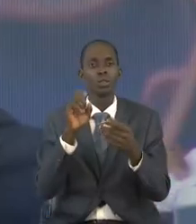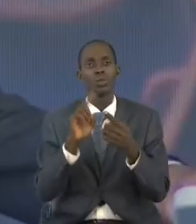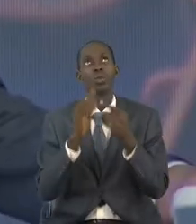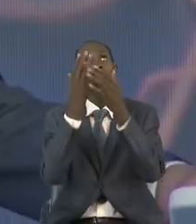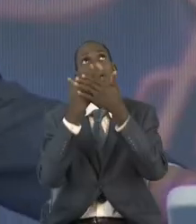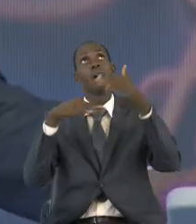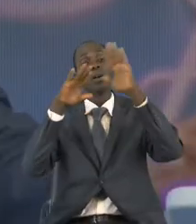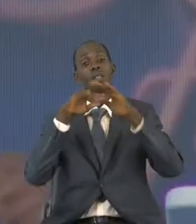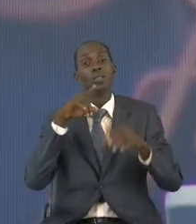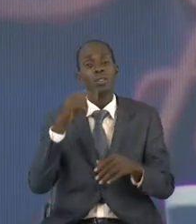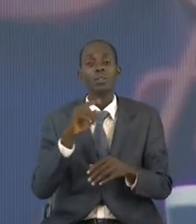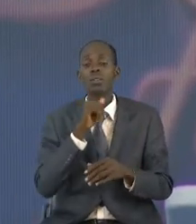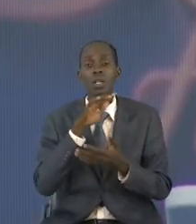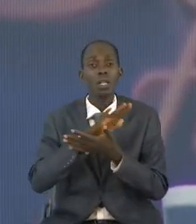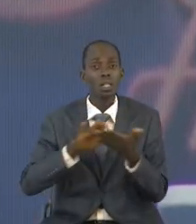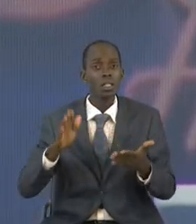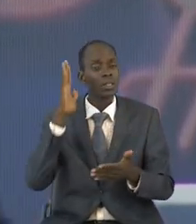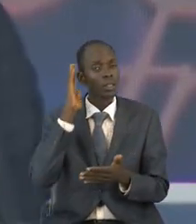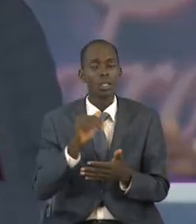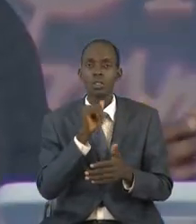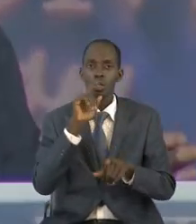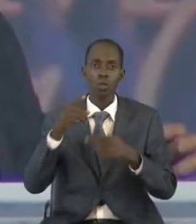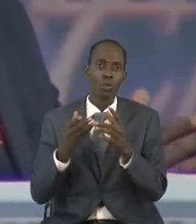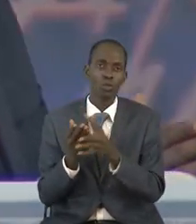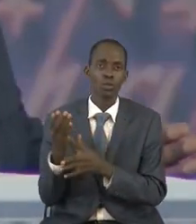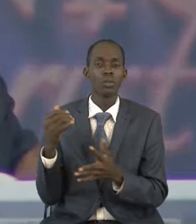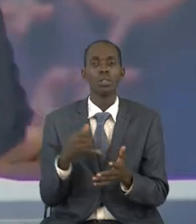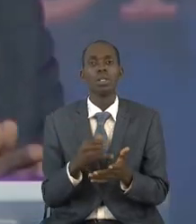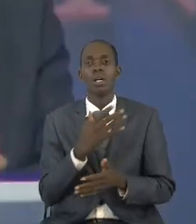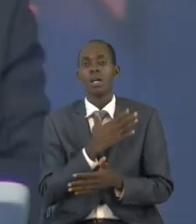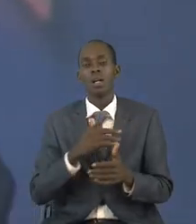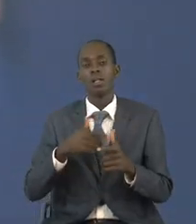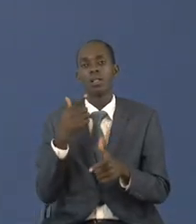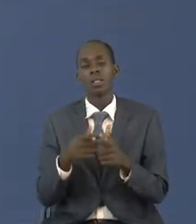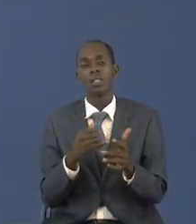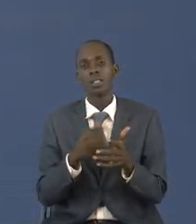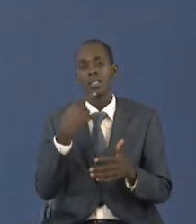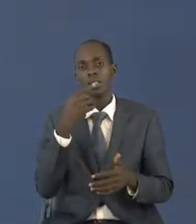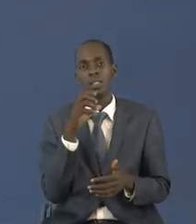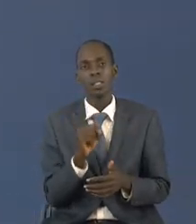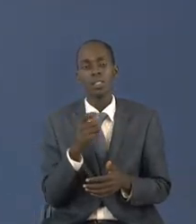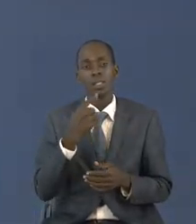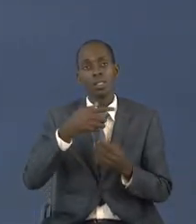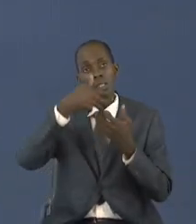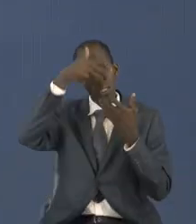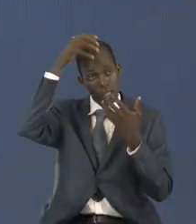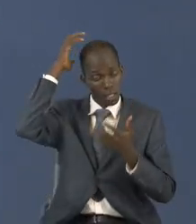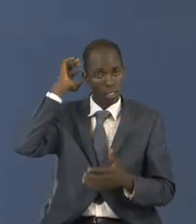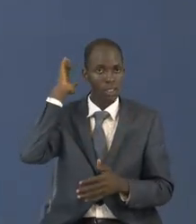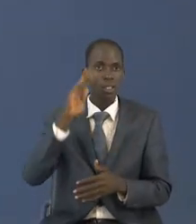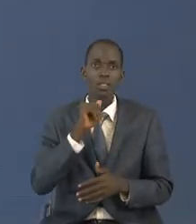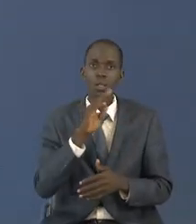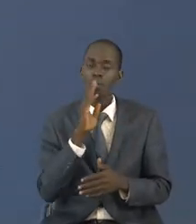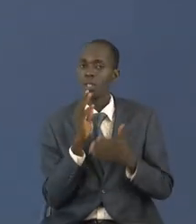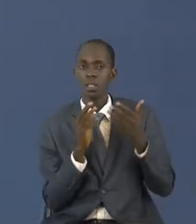unclean shall not pass over it. And then it says, the lion shall not be there, the